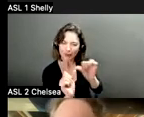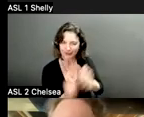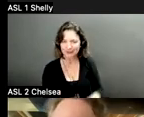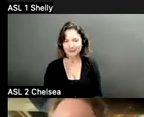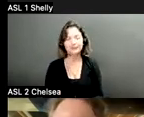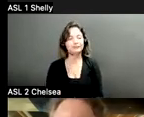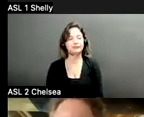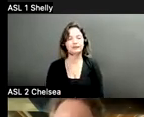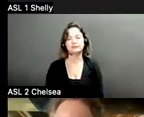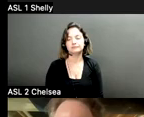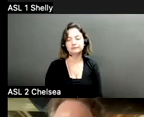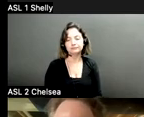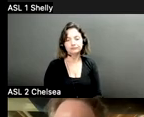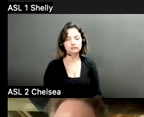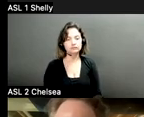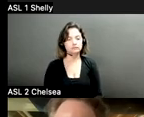These are sort of,